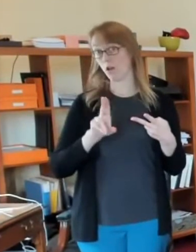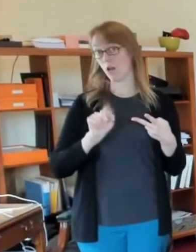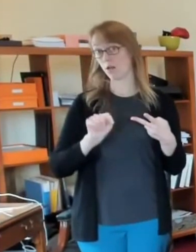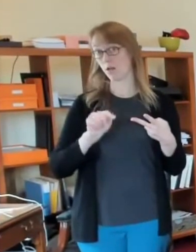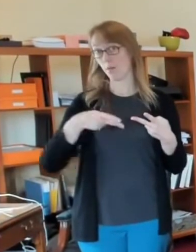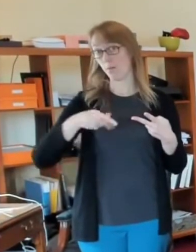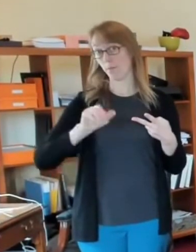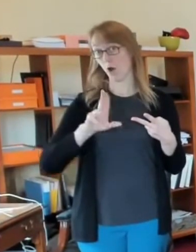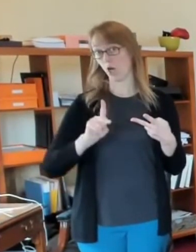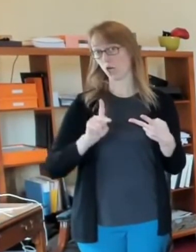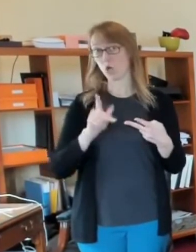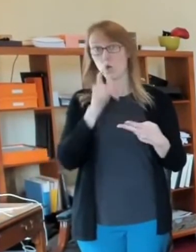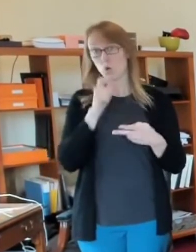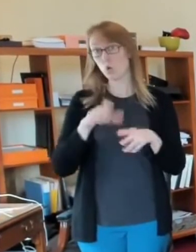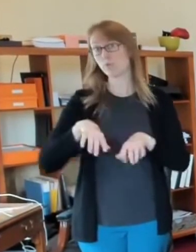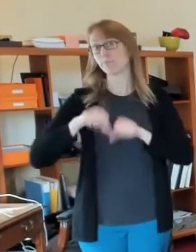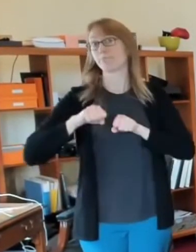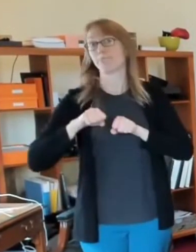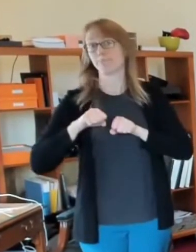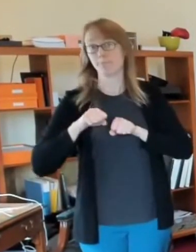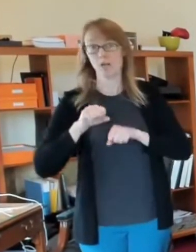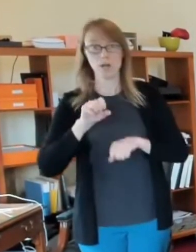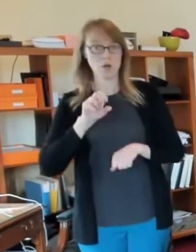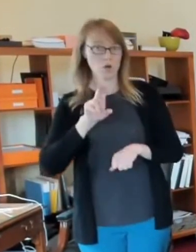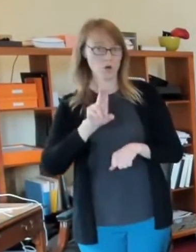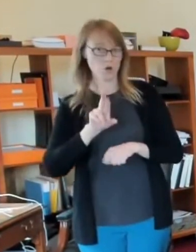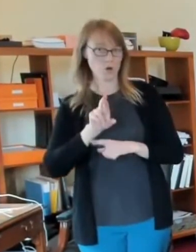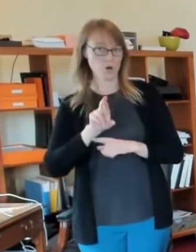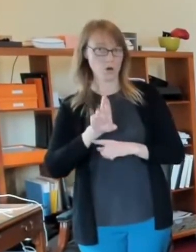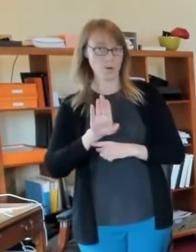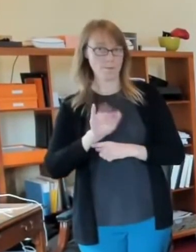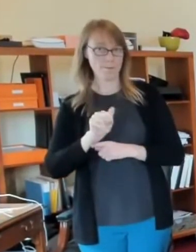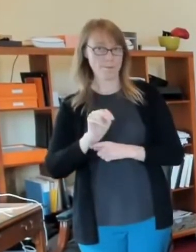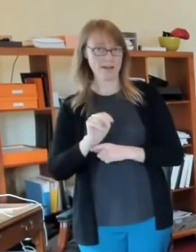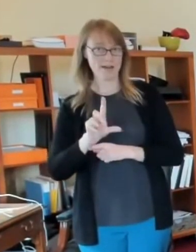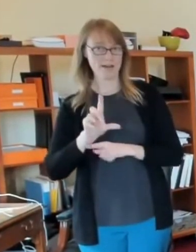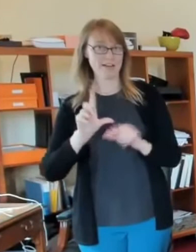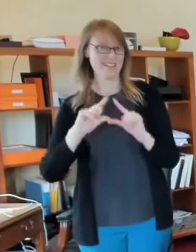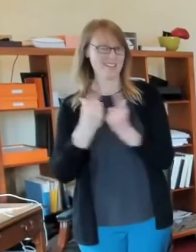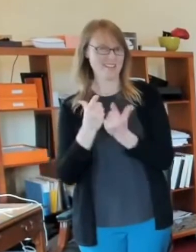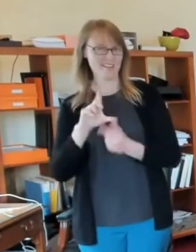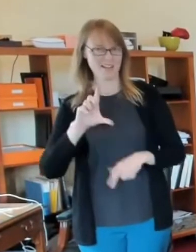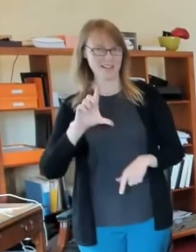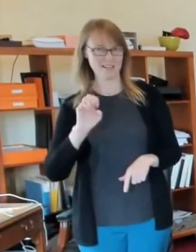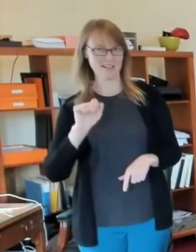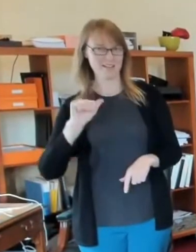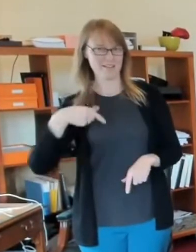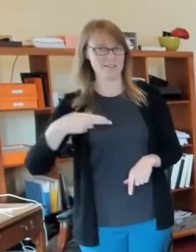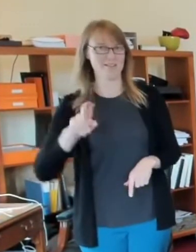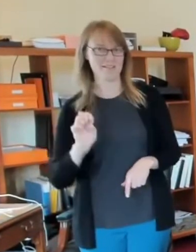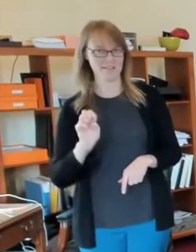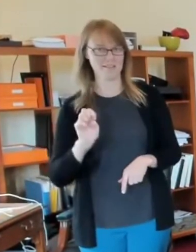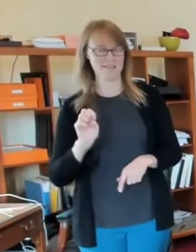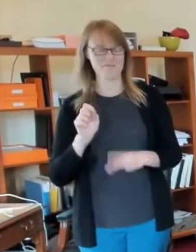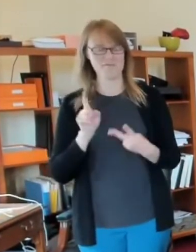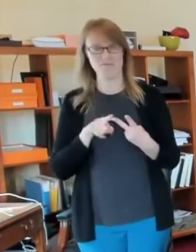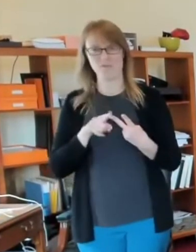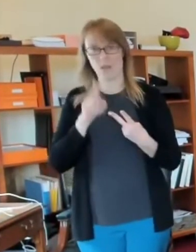the Urban League. And again, they are hiring, they'll begin training and get up and running in early